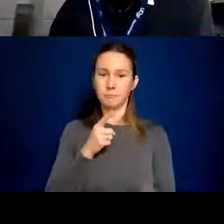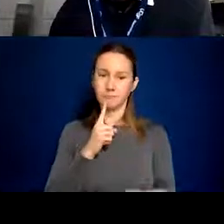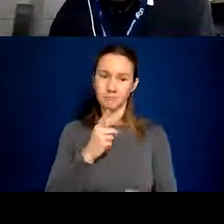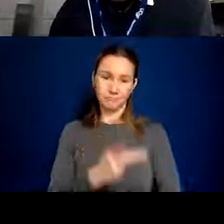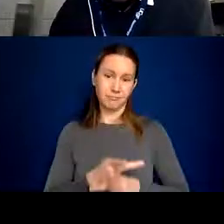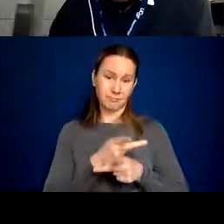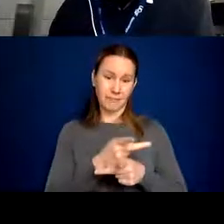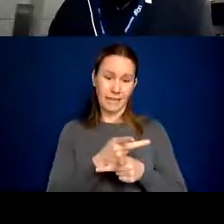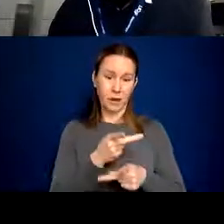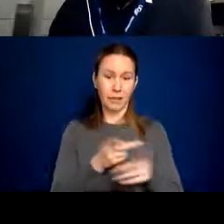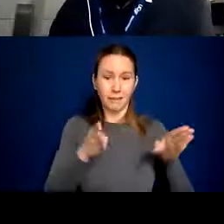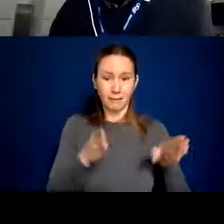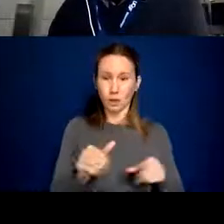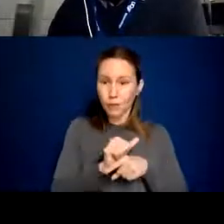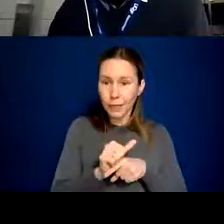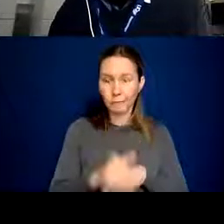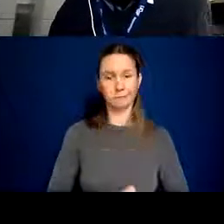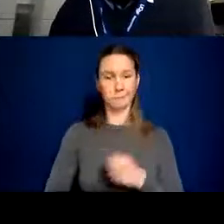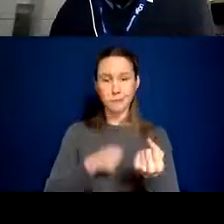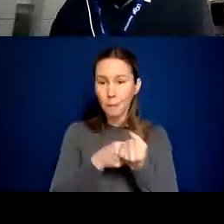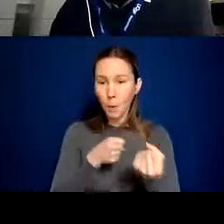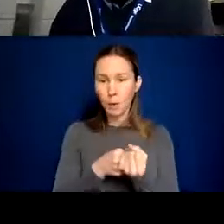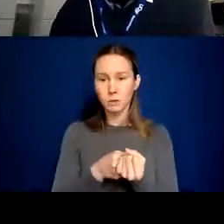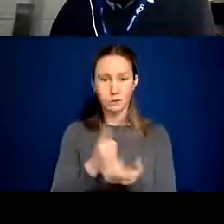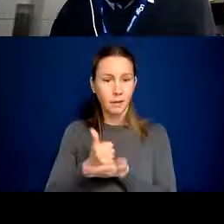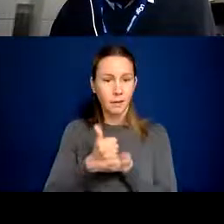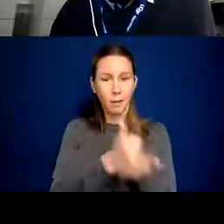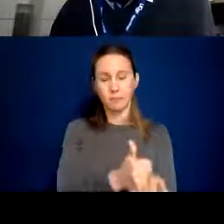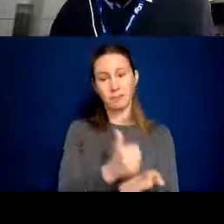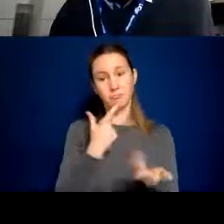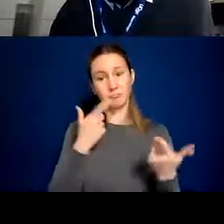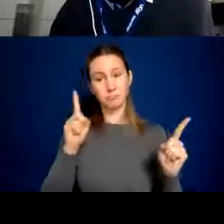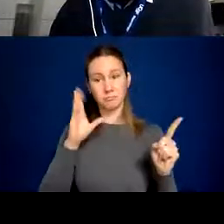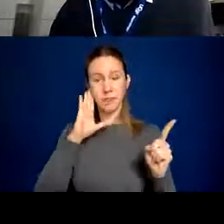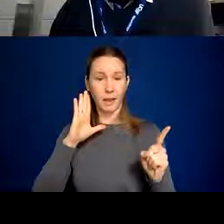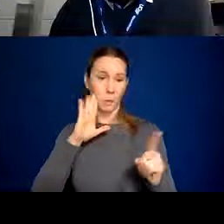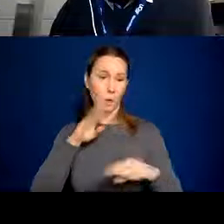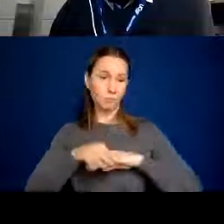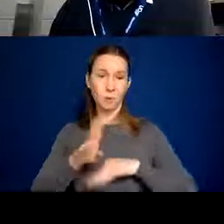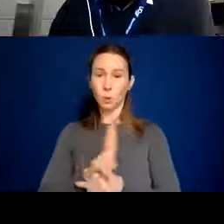are the best, and they have some effects on the use of medications,